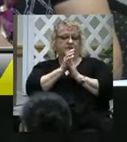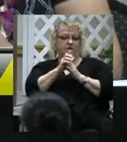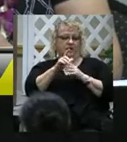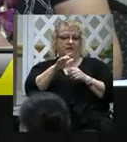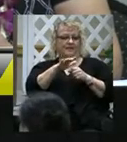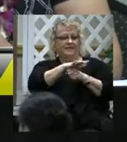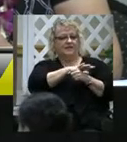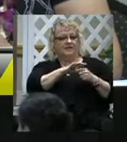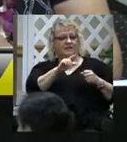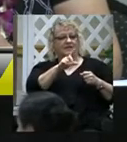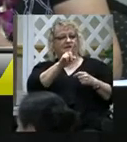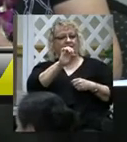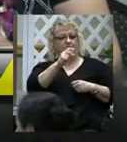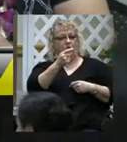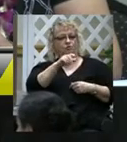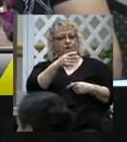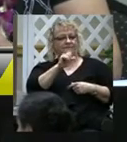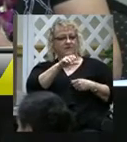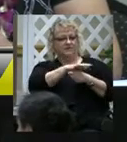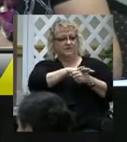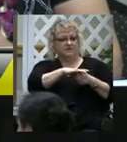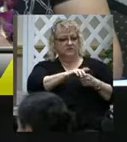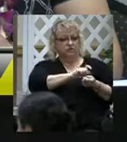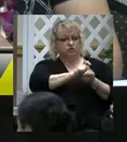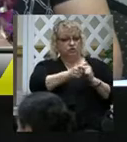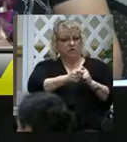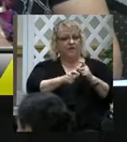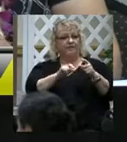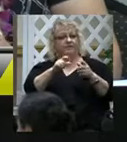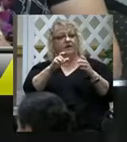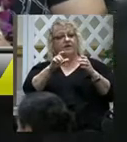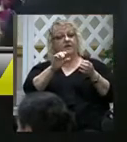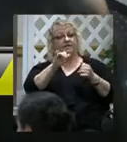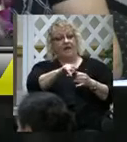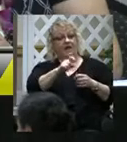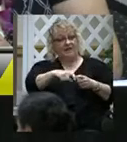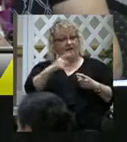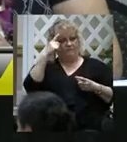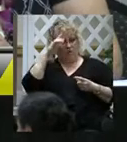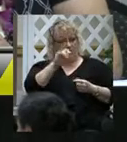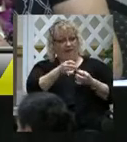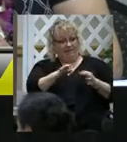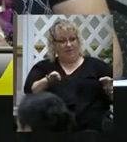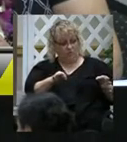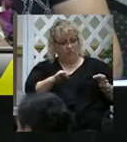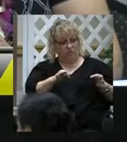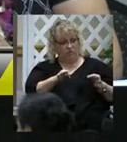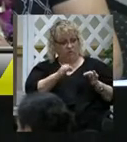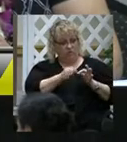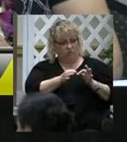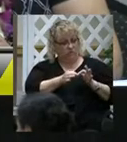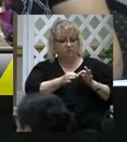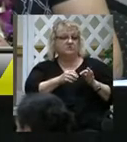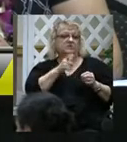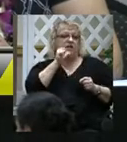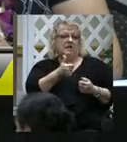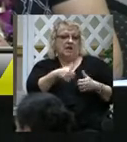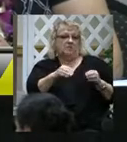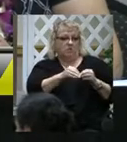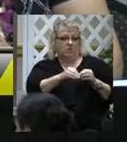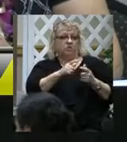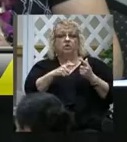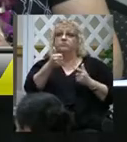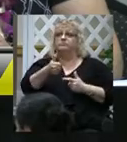demographics change and the need is no longer there. So now the hiring authorities or the supervisors